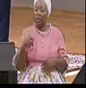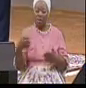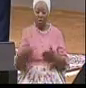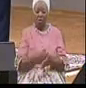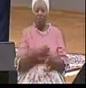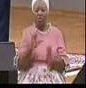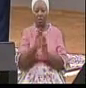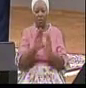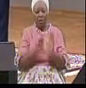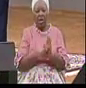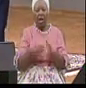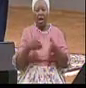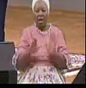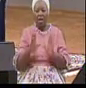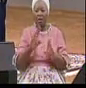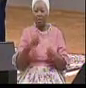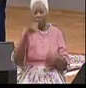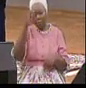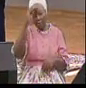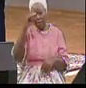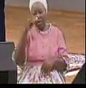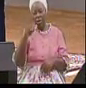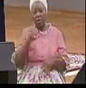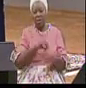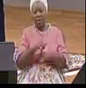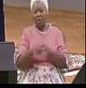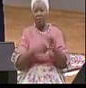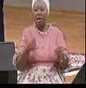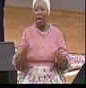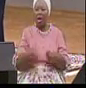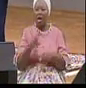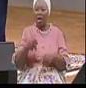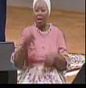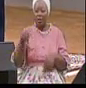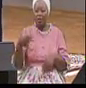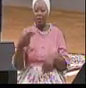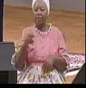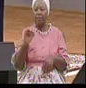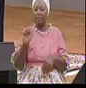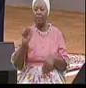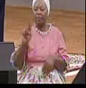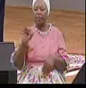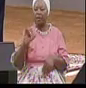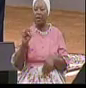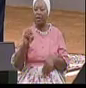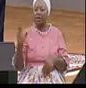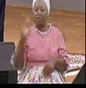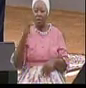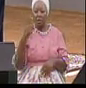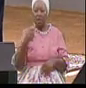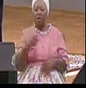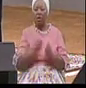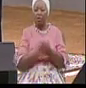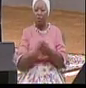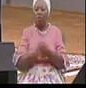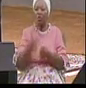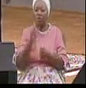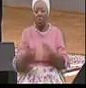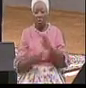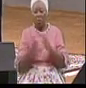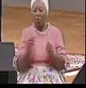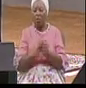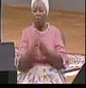no man deceive you. Like a Pharisee will say, wash the pot, wash your